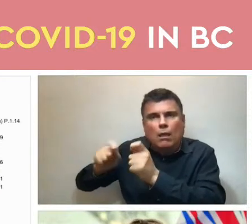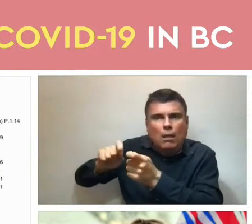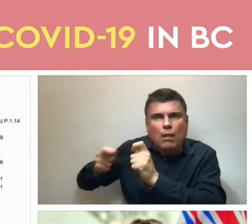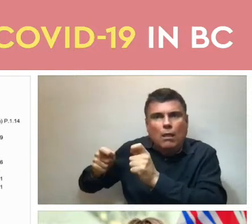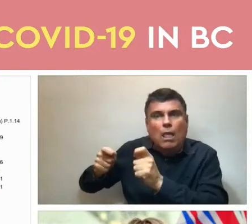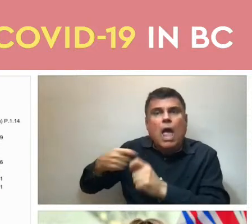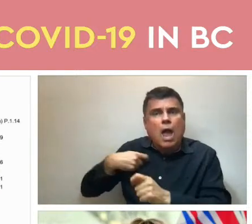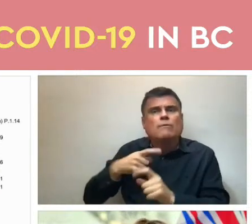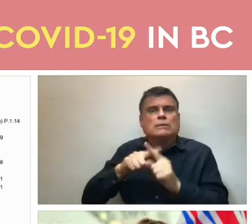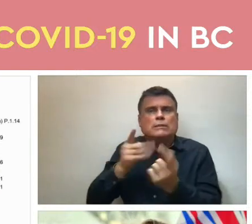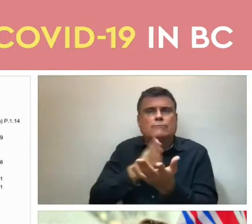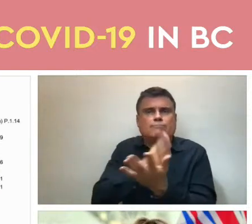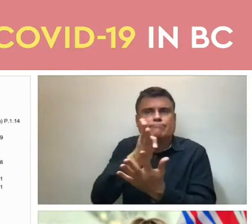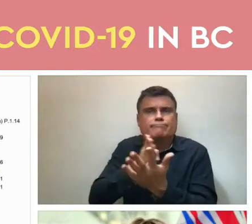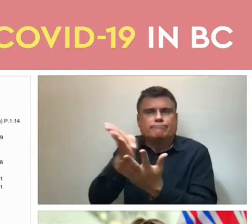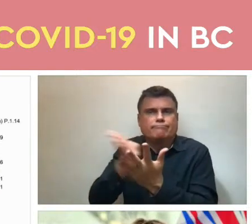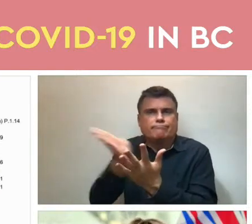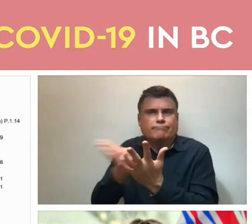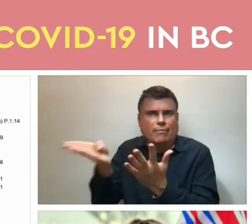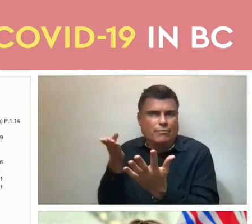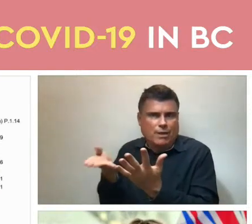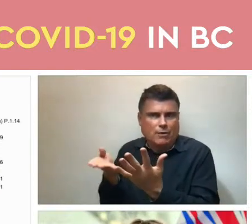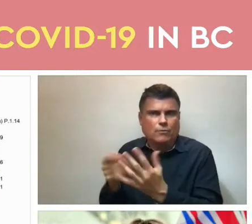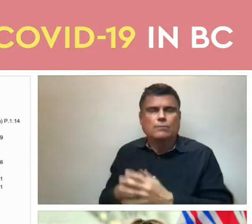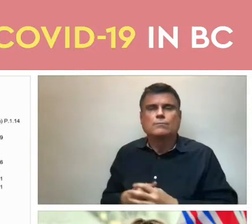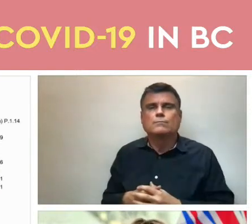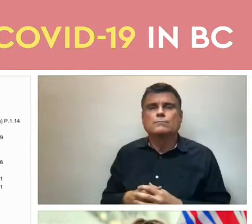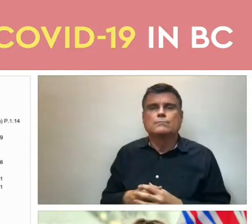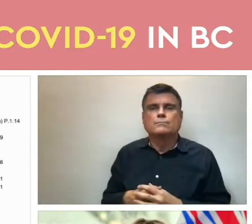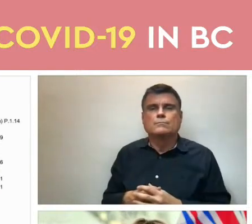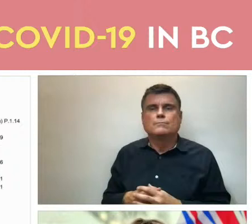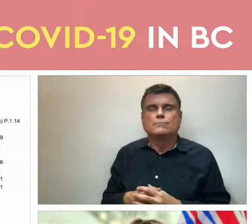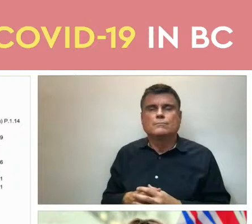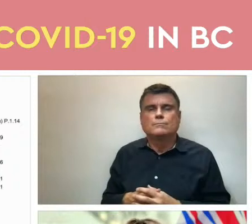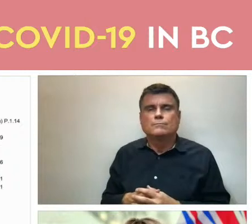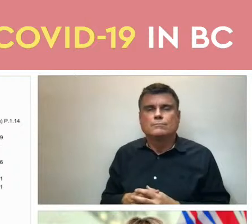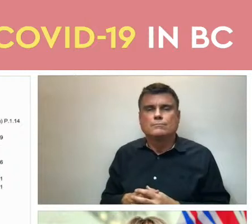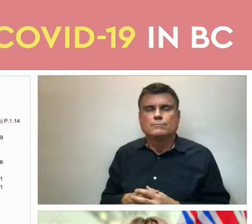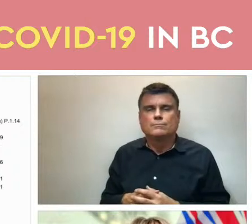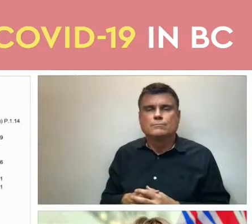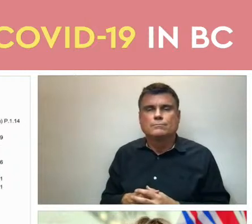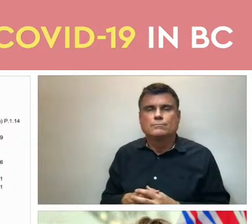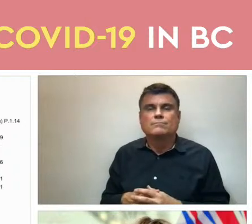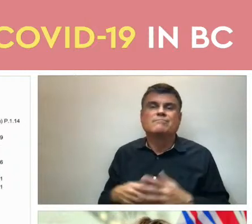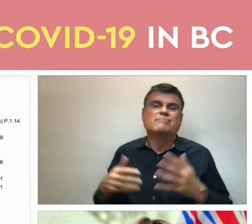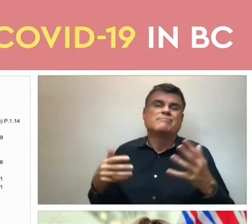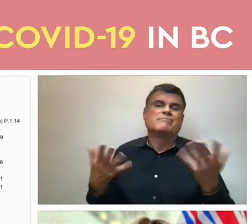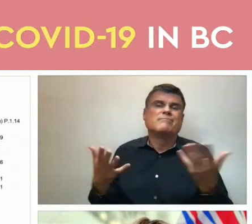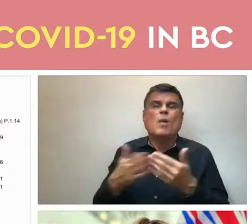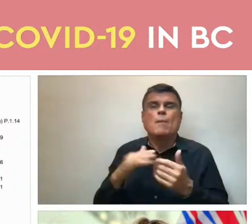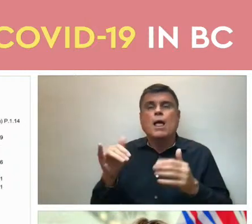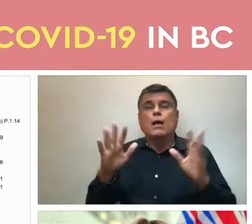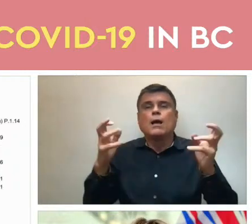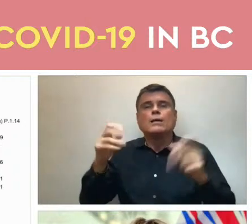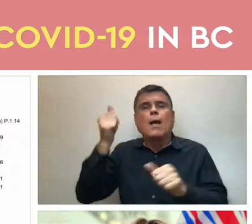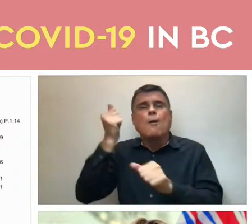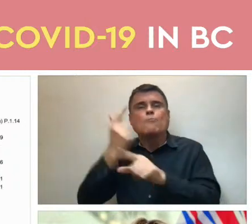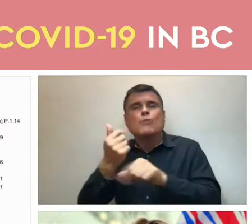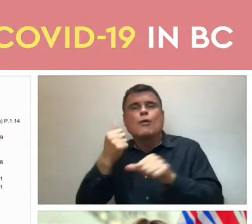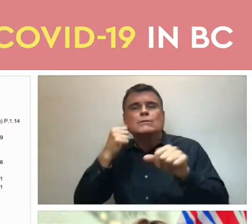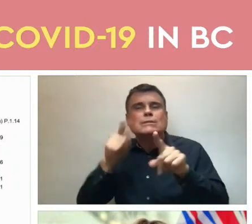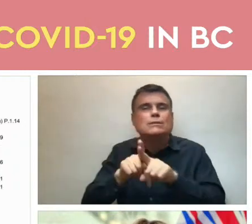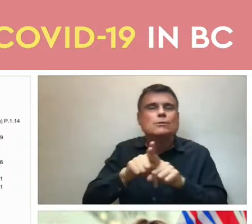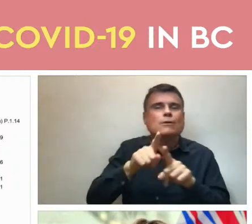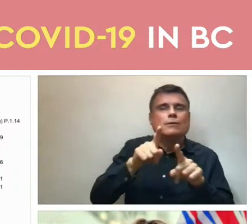different lineage, several different variations of that lineage, be like siblings essentially, that are